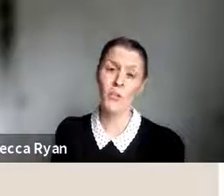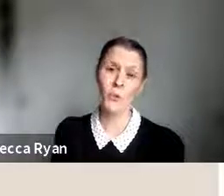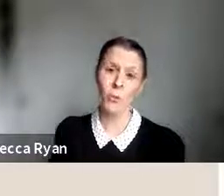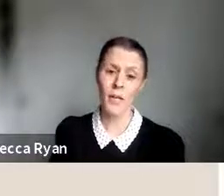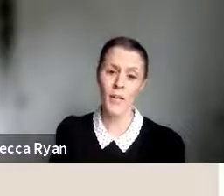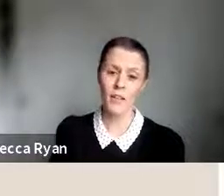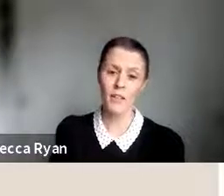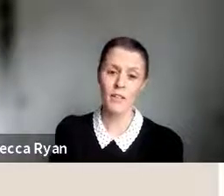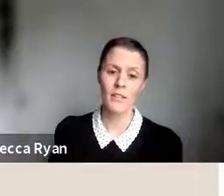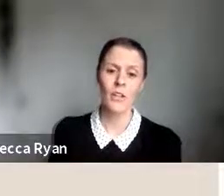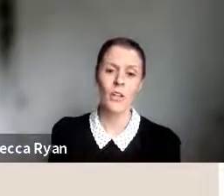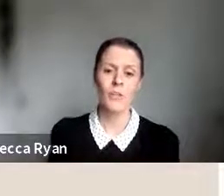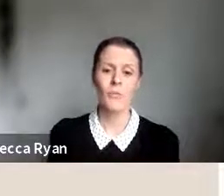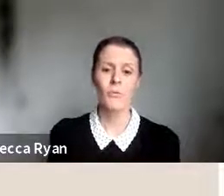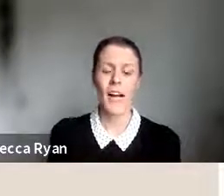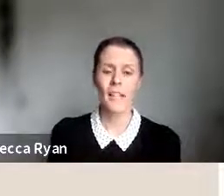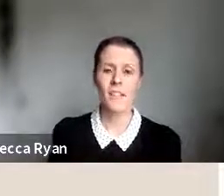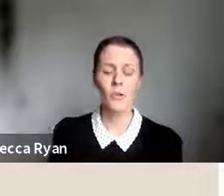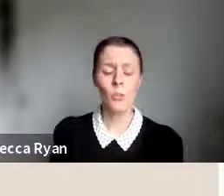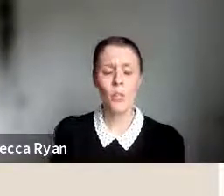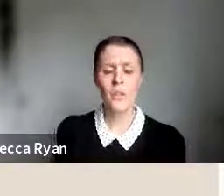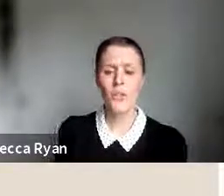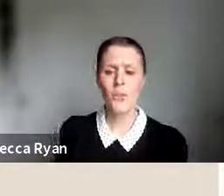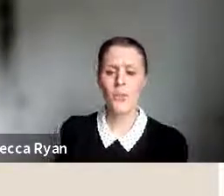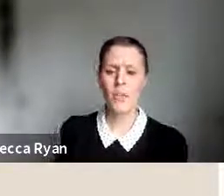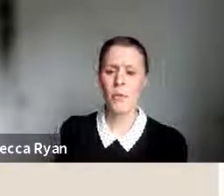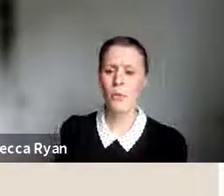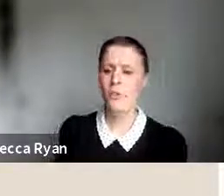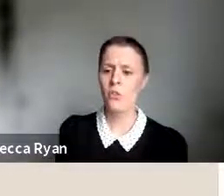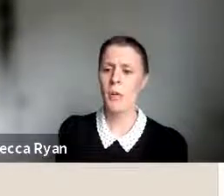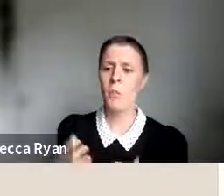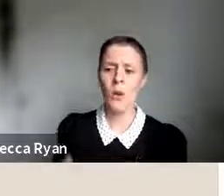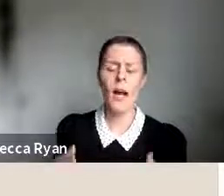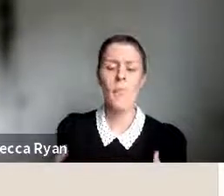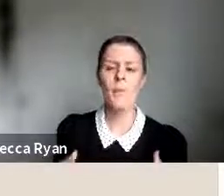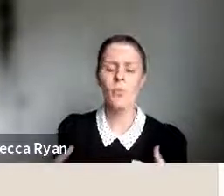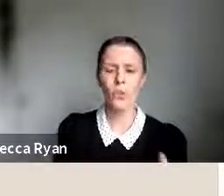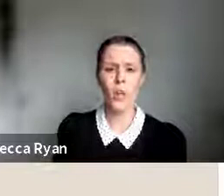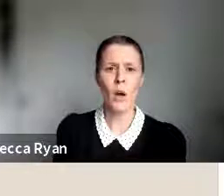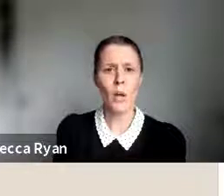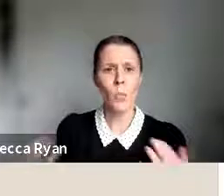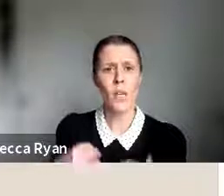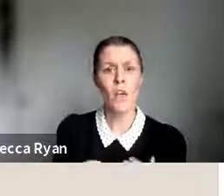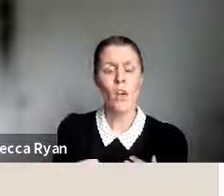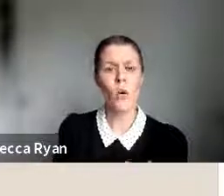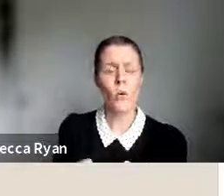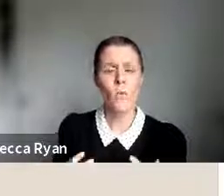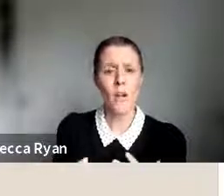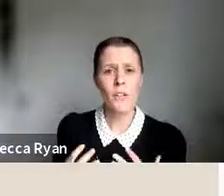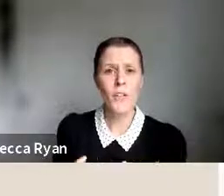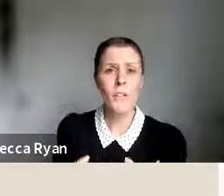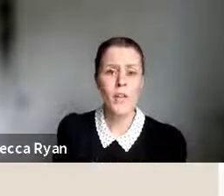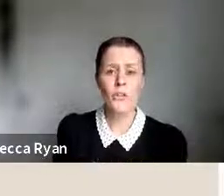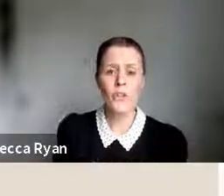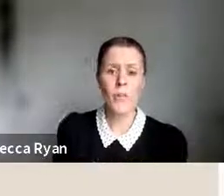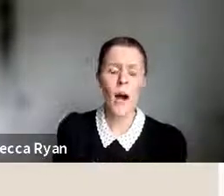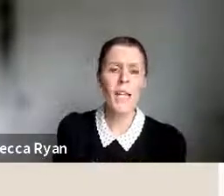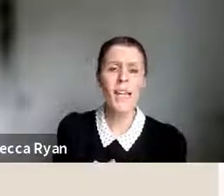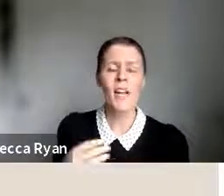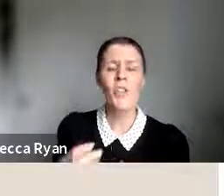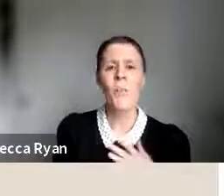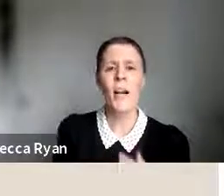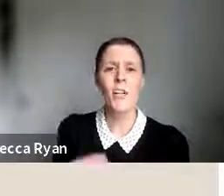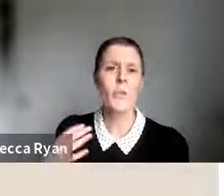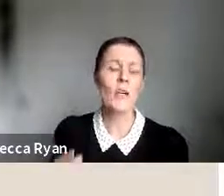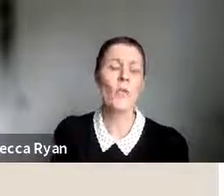a potential new peak. So vaccines, what do they do for the immune system? They prime them so that way when coronavirus does enter the